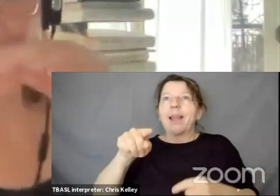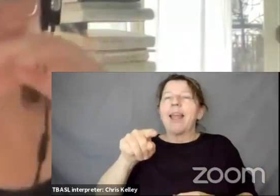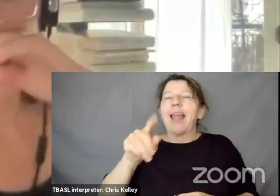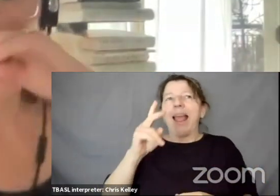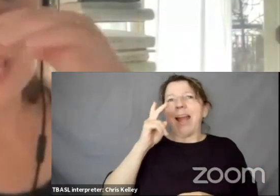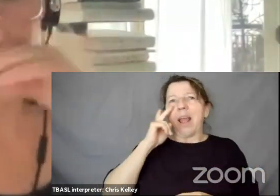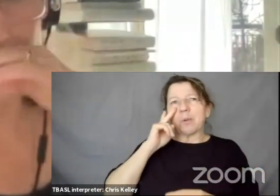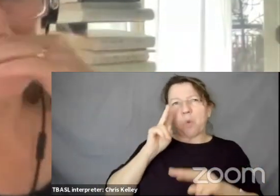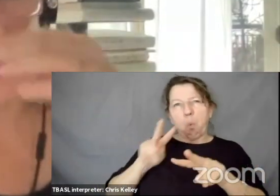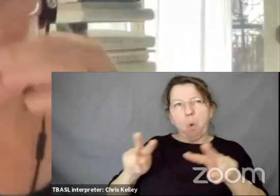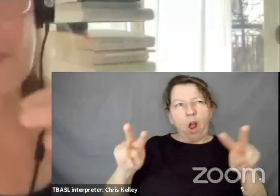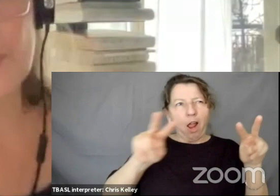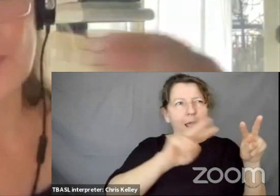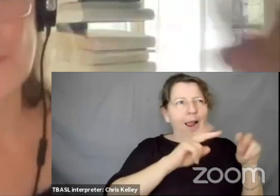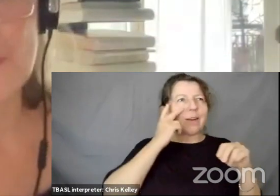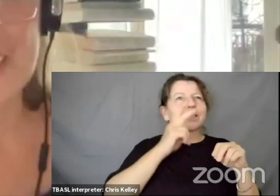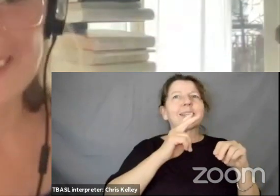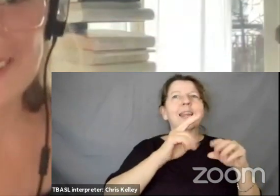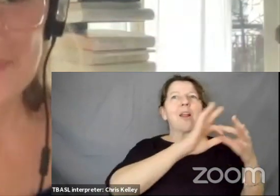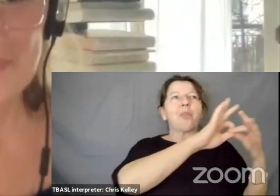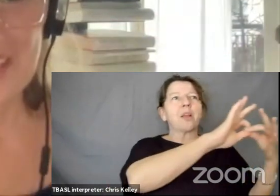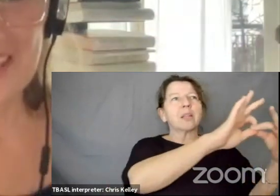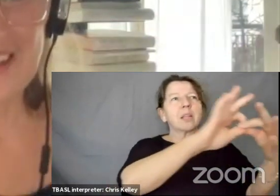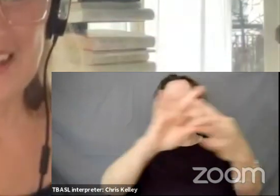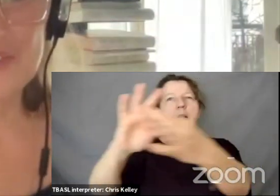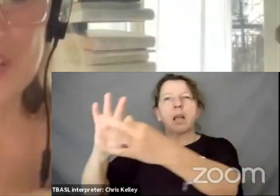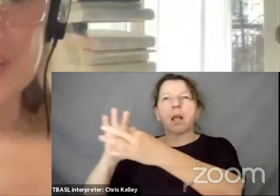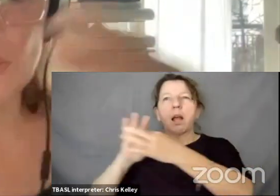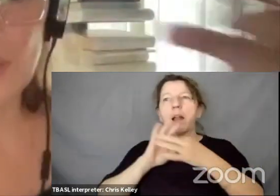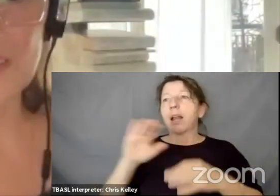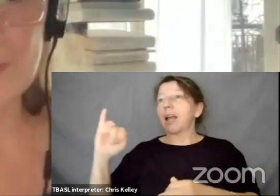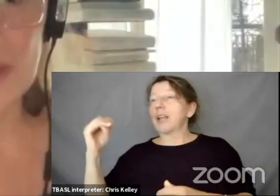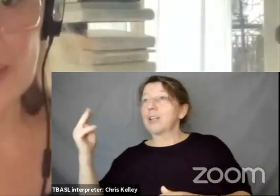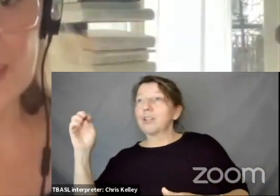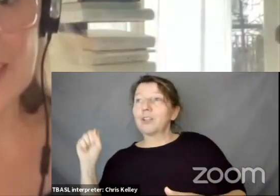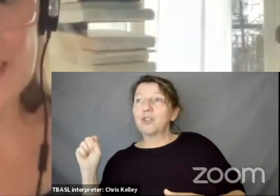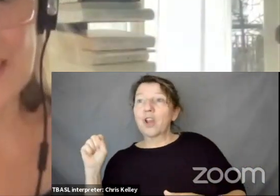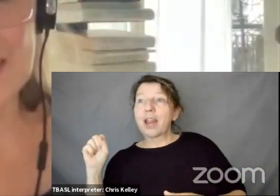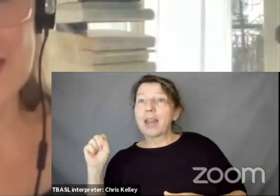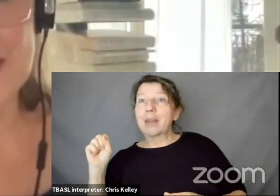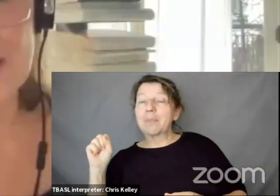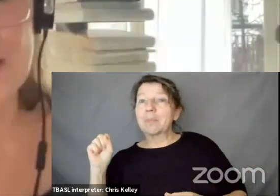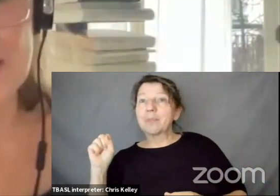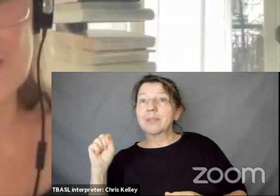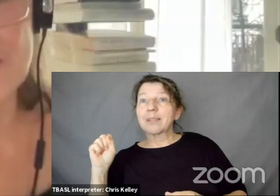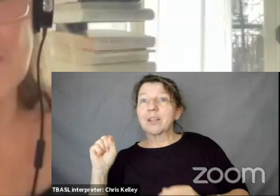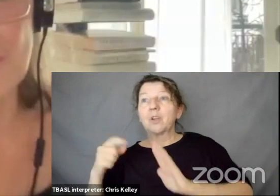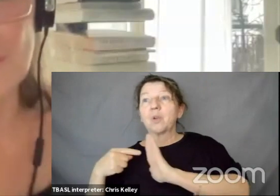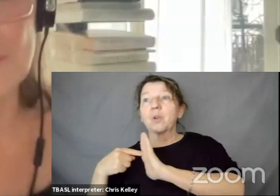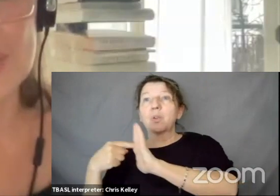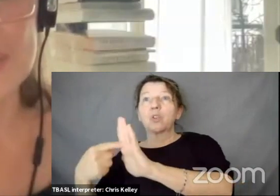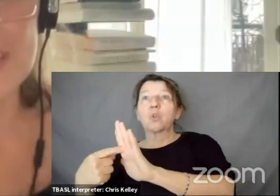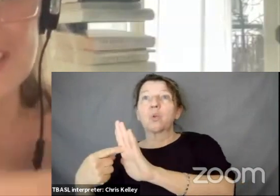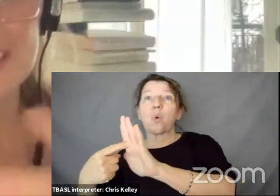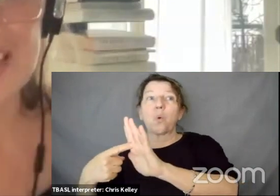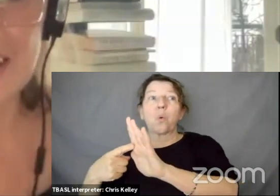work, just how James offered the void. And Andrea, you picked up on it. And then the young students